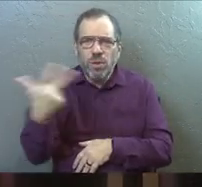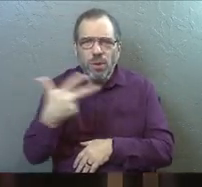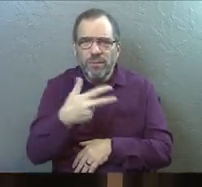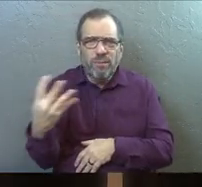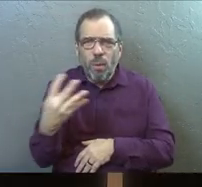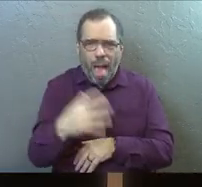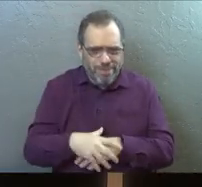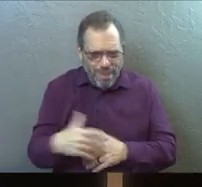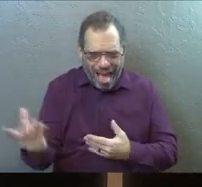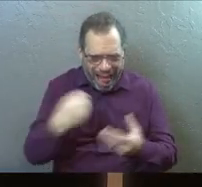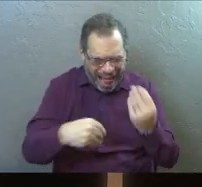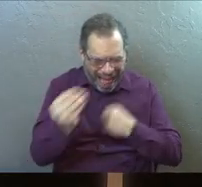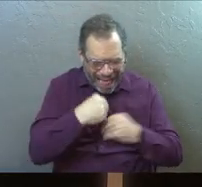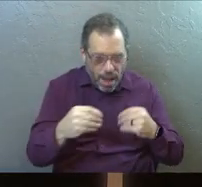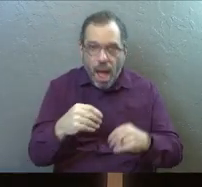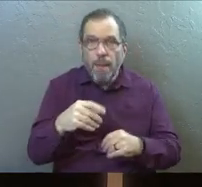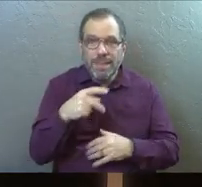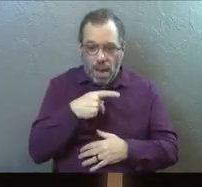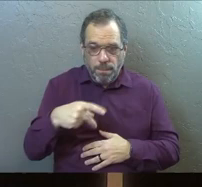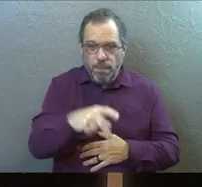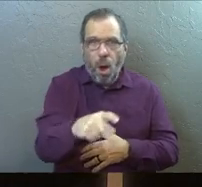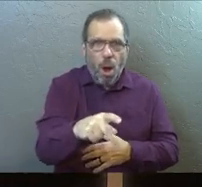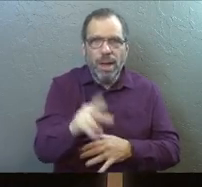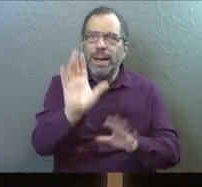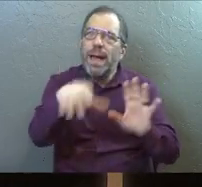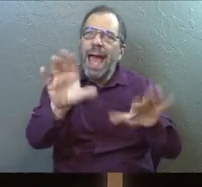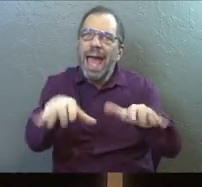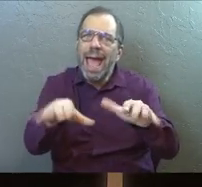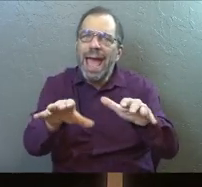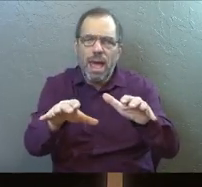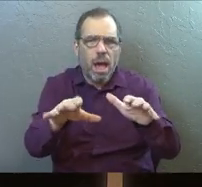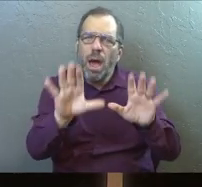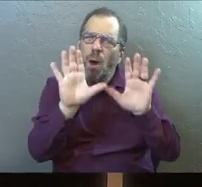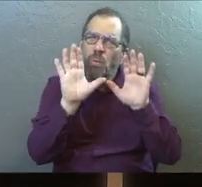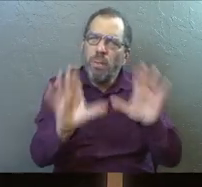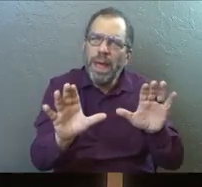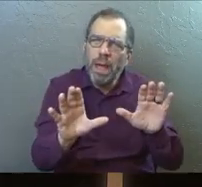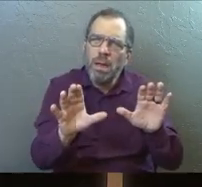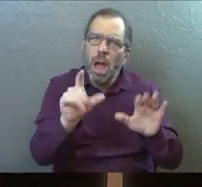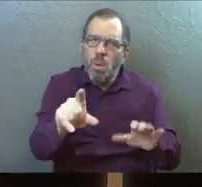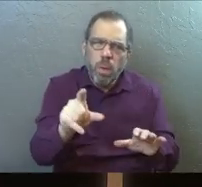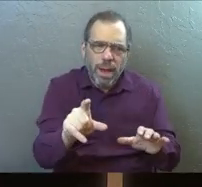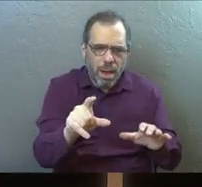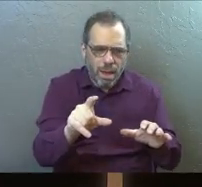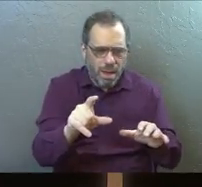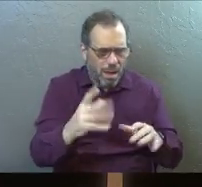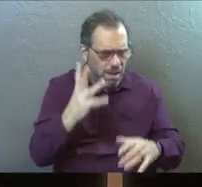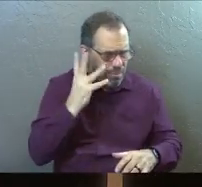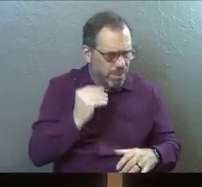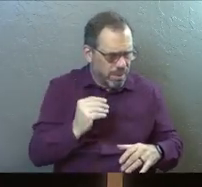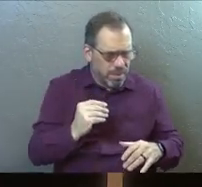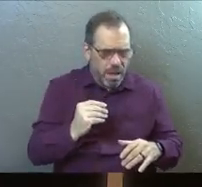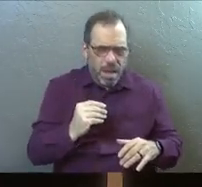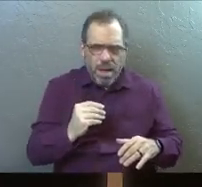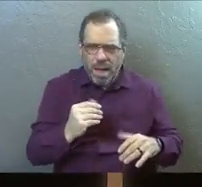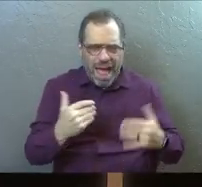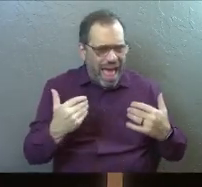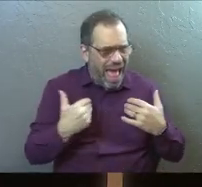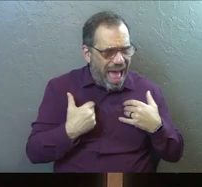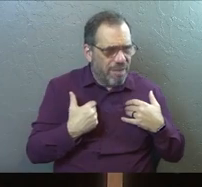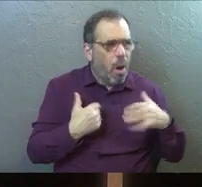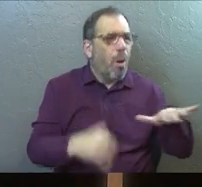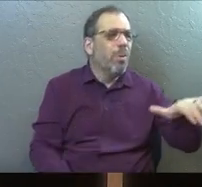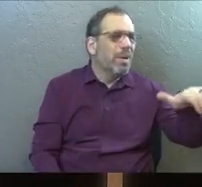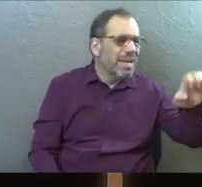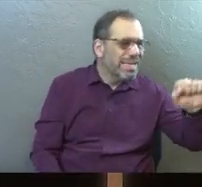all there. I totally get it. But Paul's coming in with a much bigger concept here and says, sometimes we're in a spot where we feel like we always have to